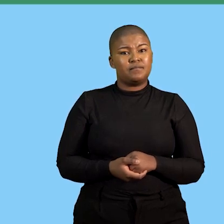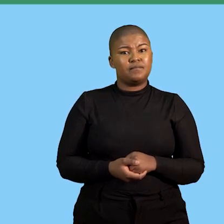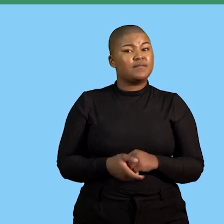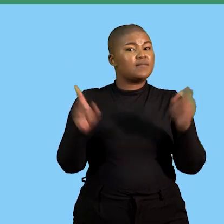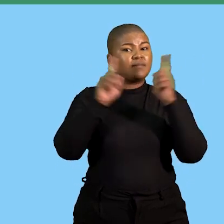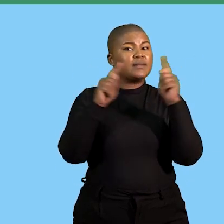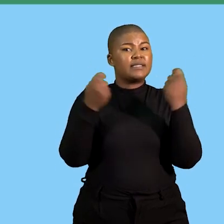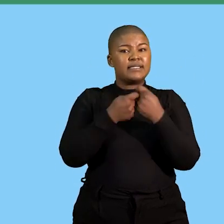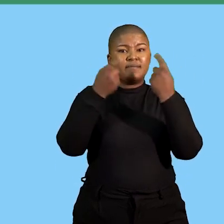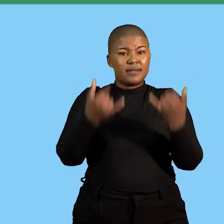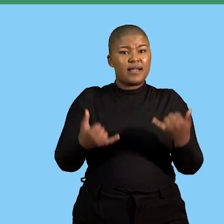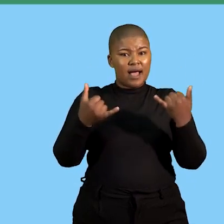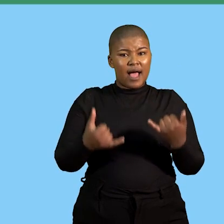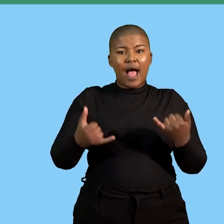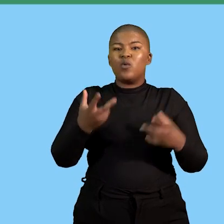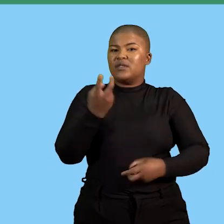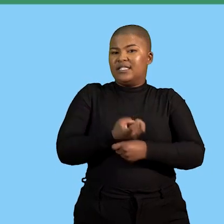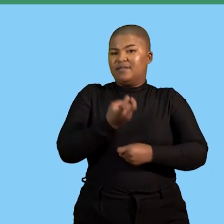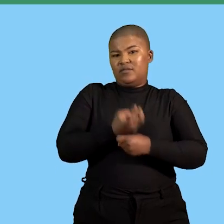is currently